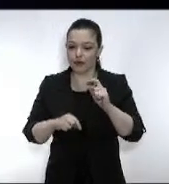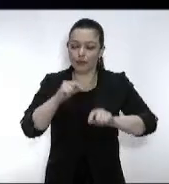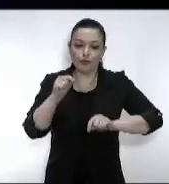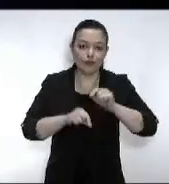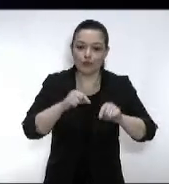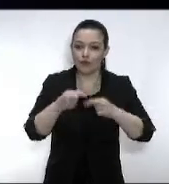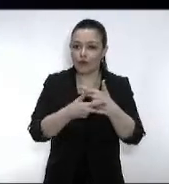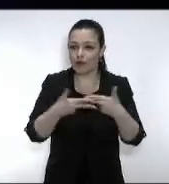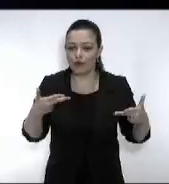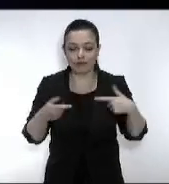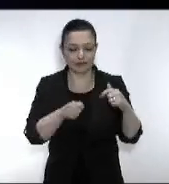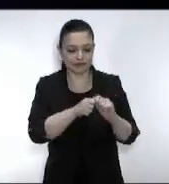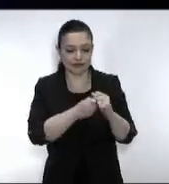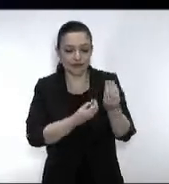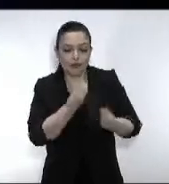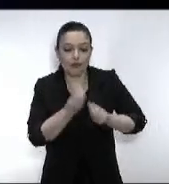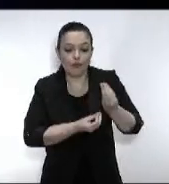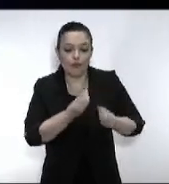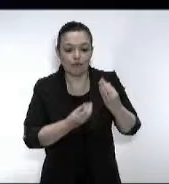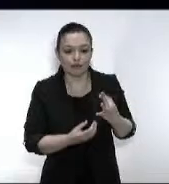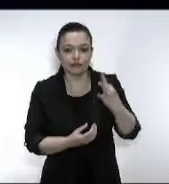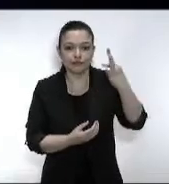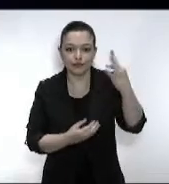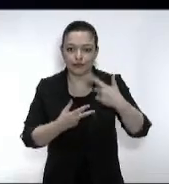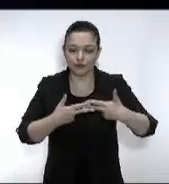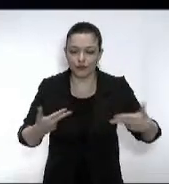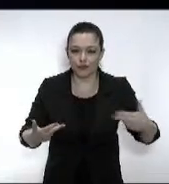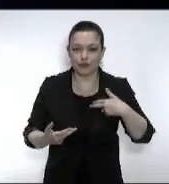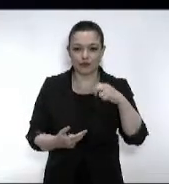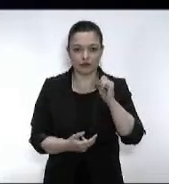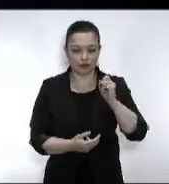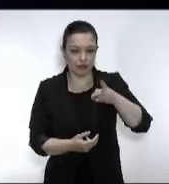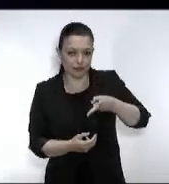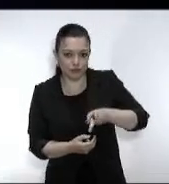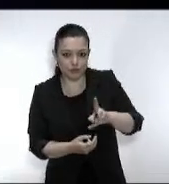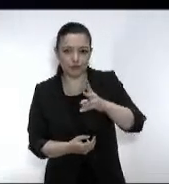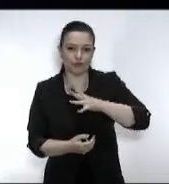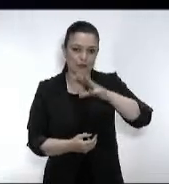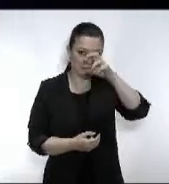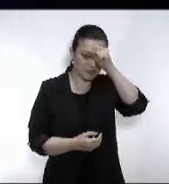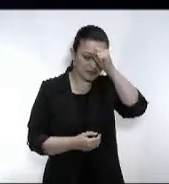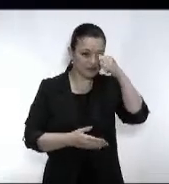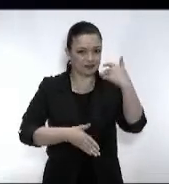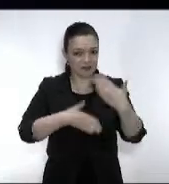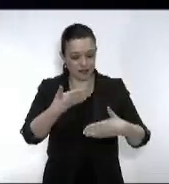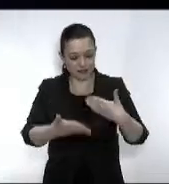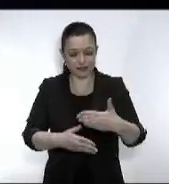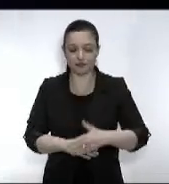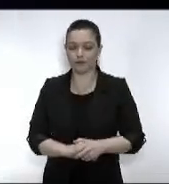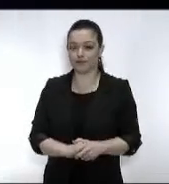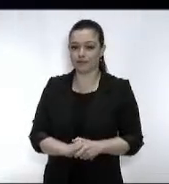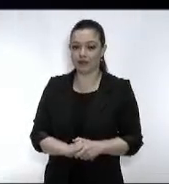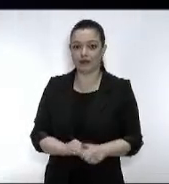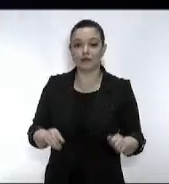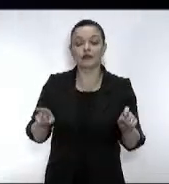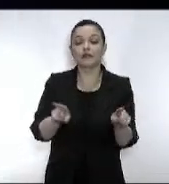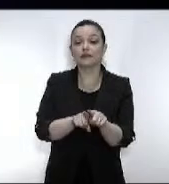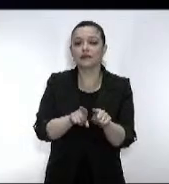knowing what today is going to be like and how it's going to continue this process of learning, but